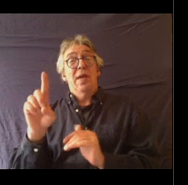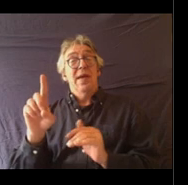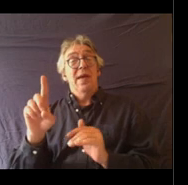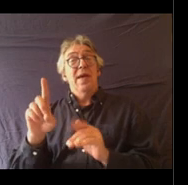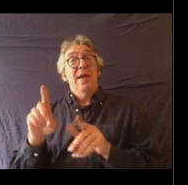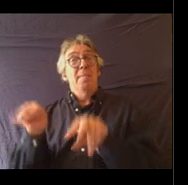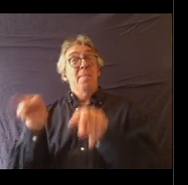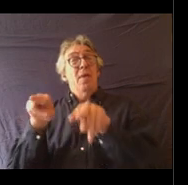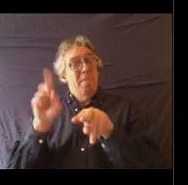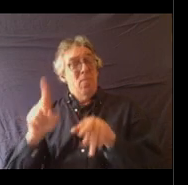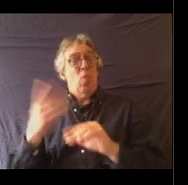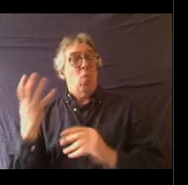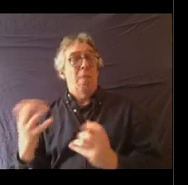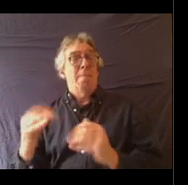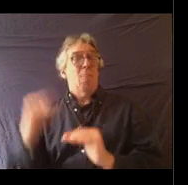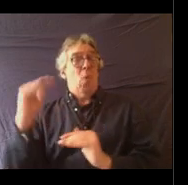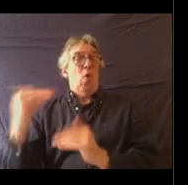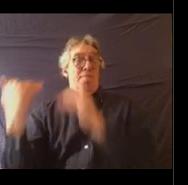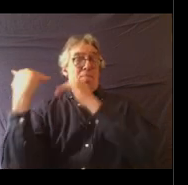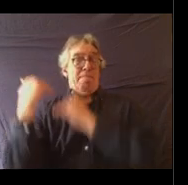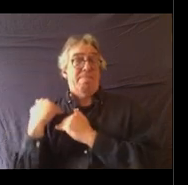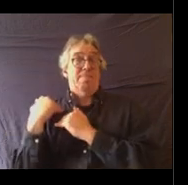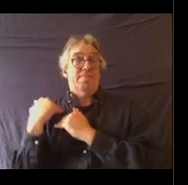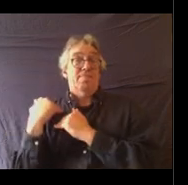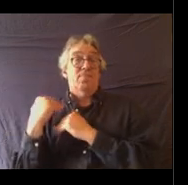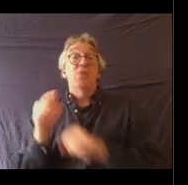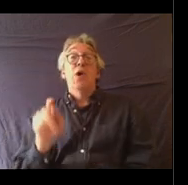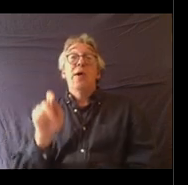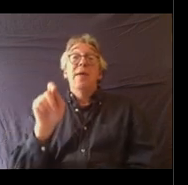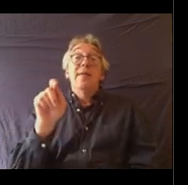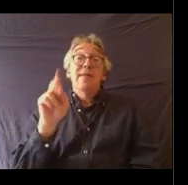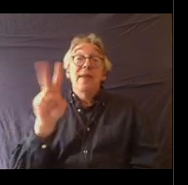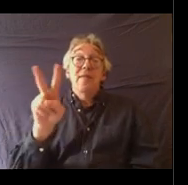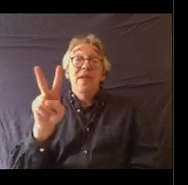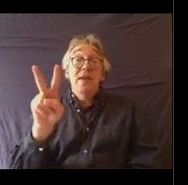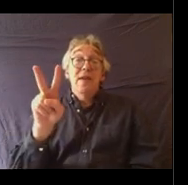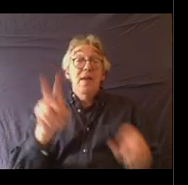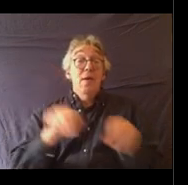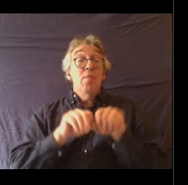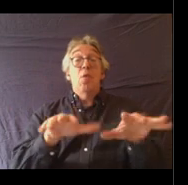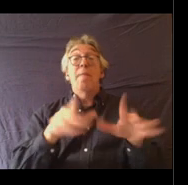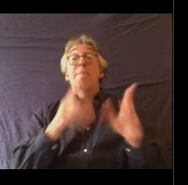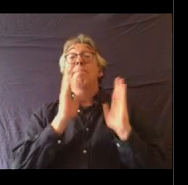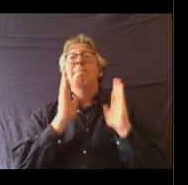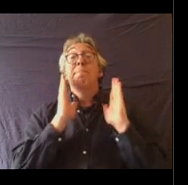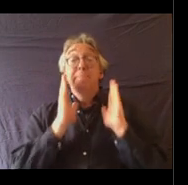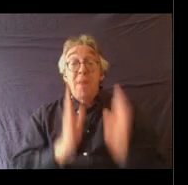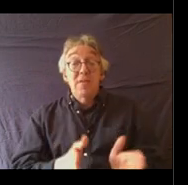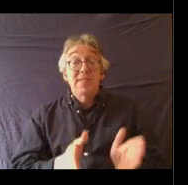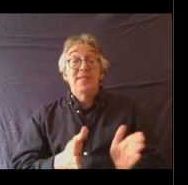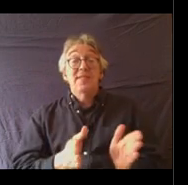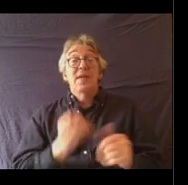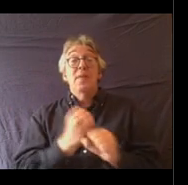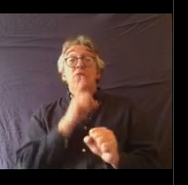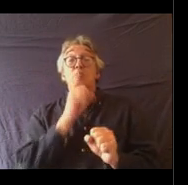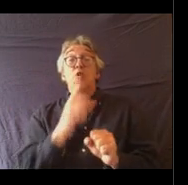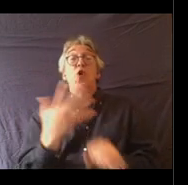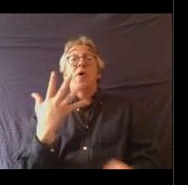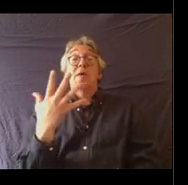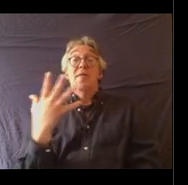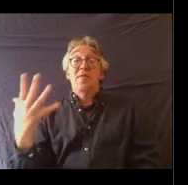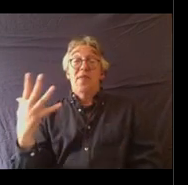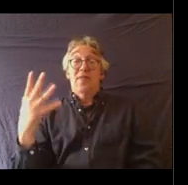because for TV, the broadcasters, they must already ensure that 50% of the content you see on TV has